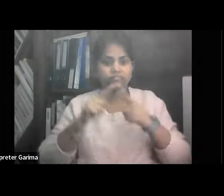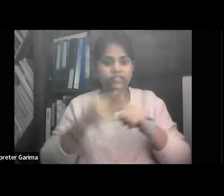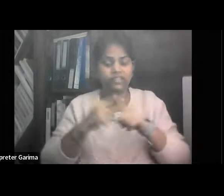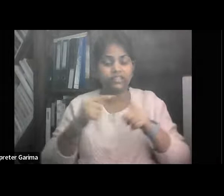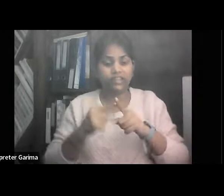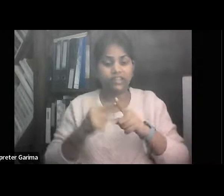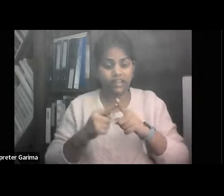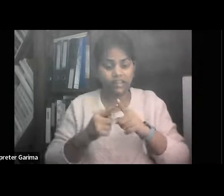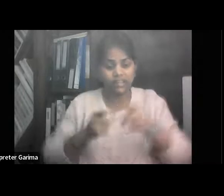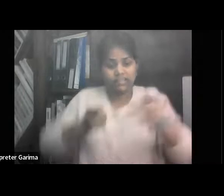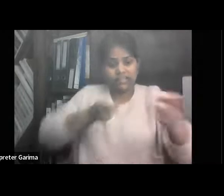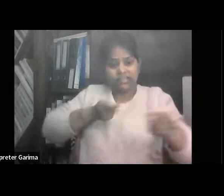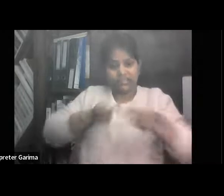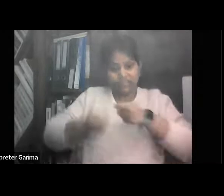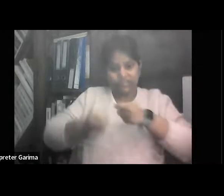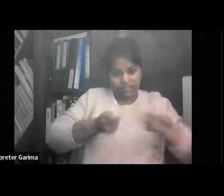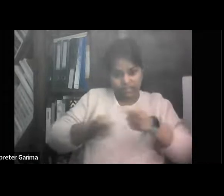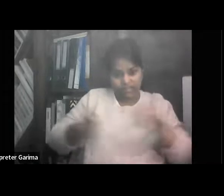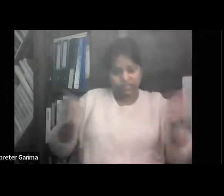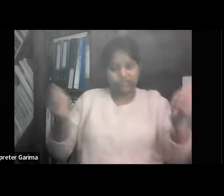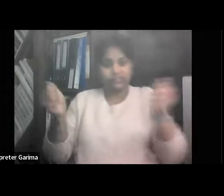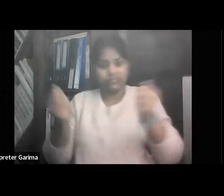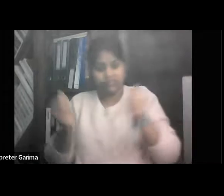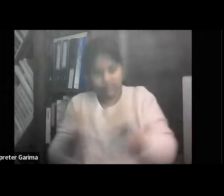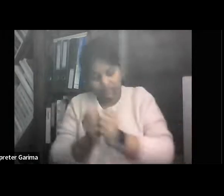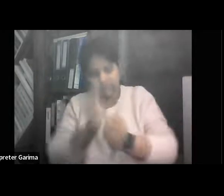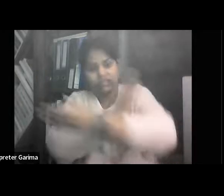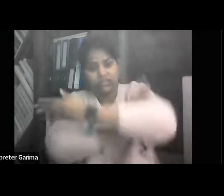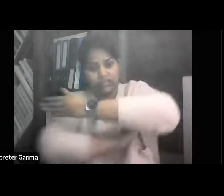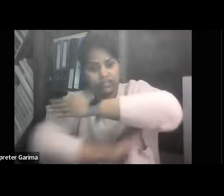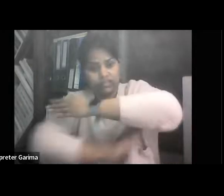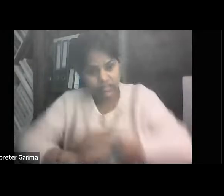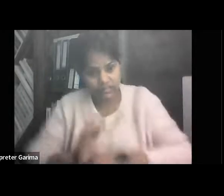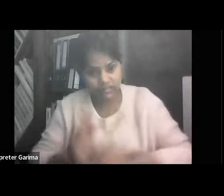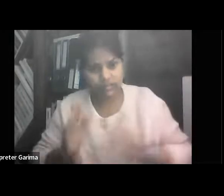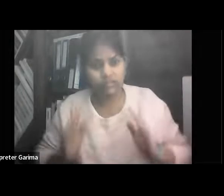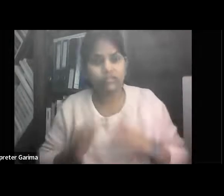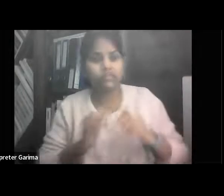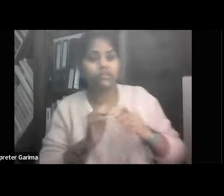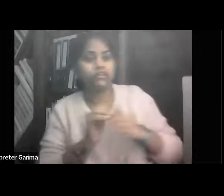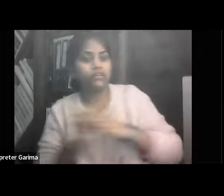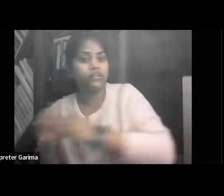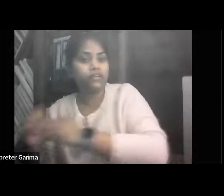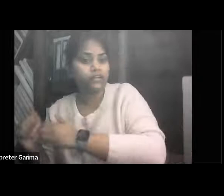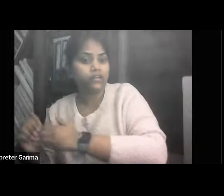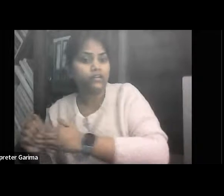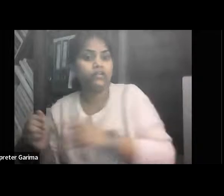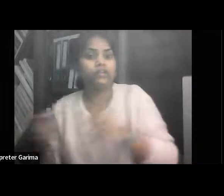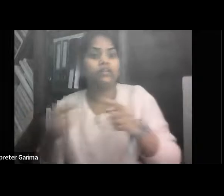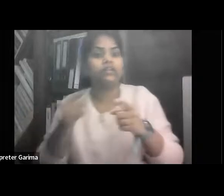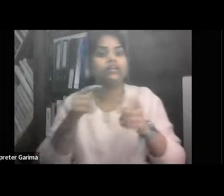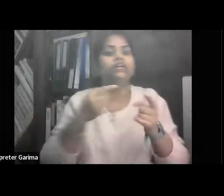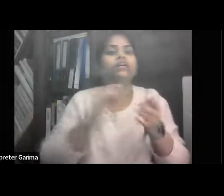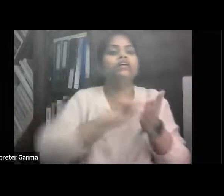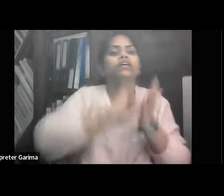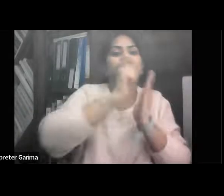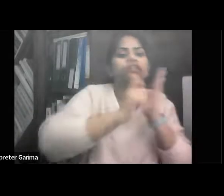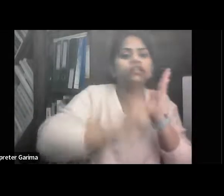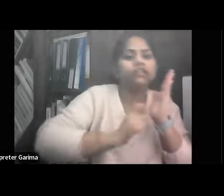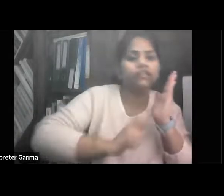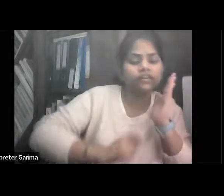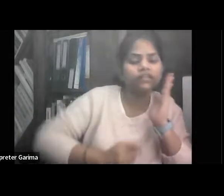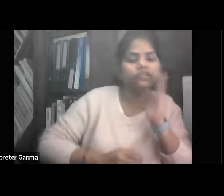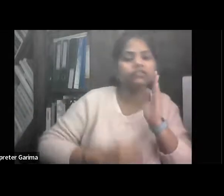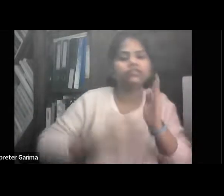disabilities overwhelm the fictional consciousness of the text and lead to a textual and metaphysical impasse. Representation